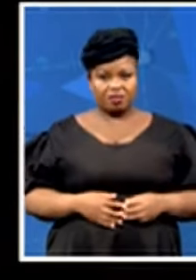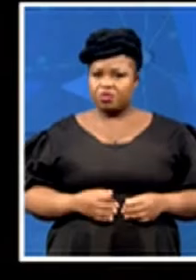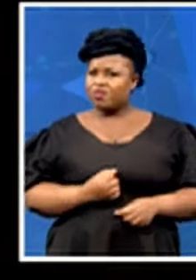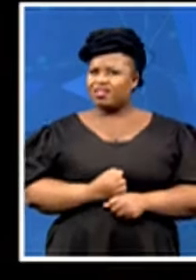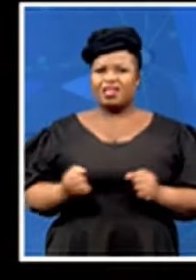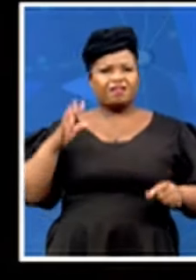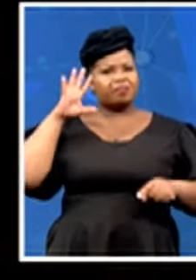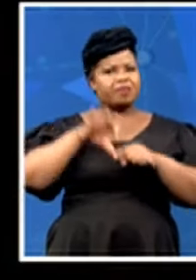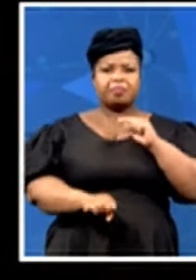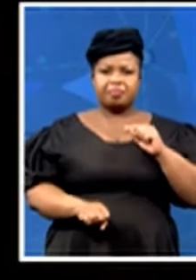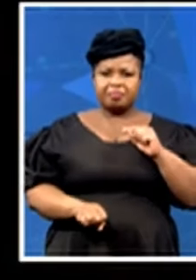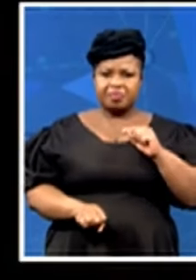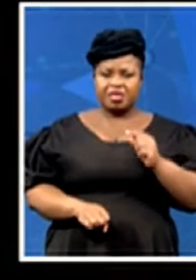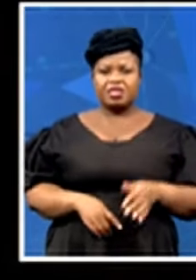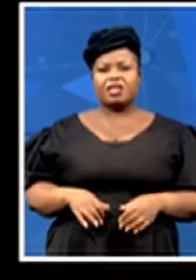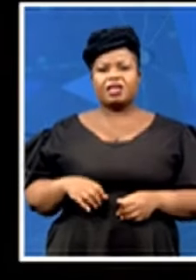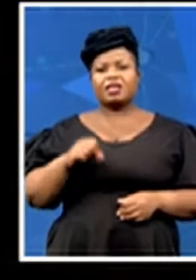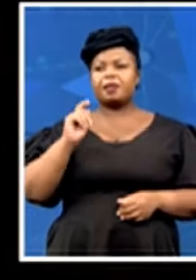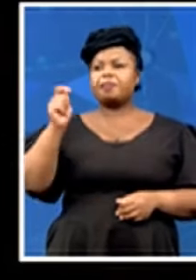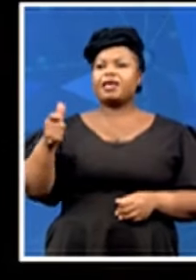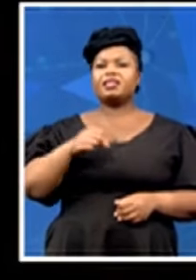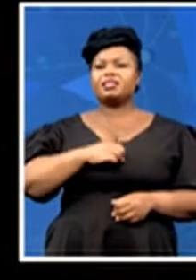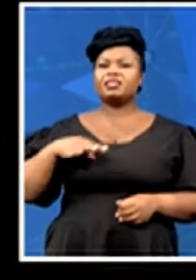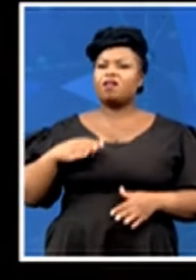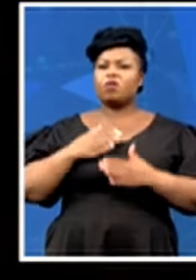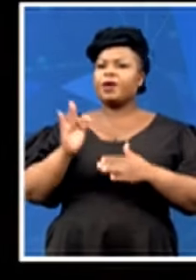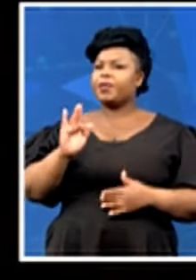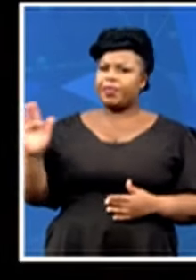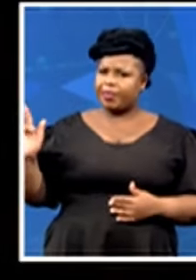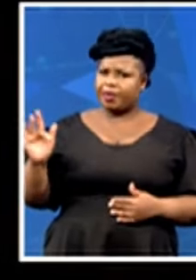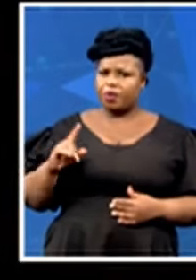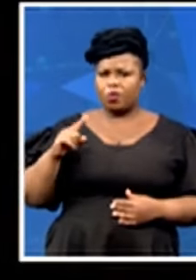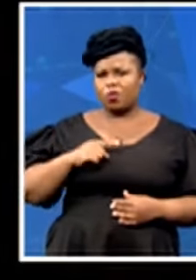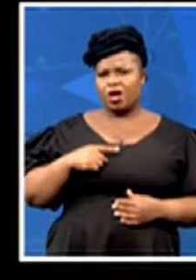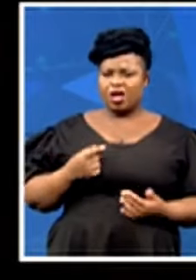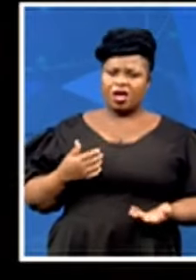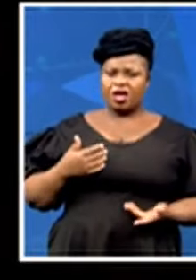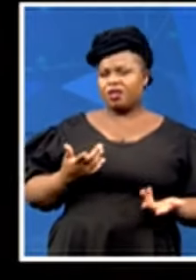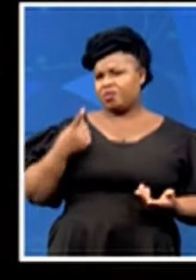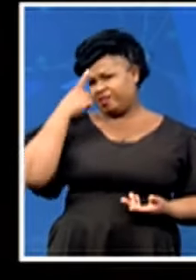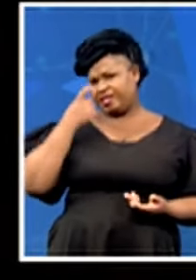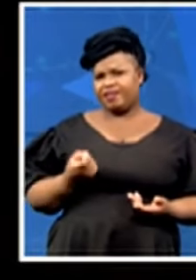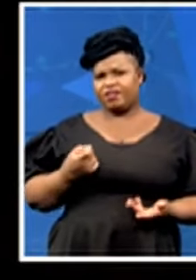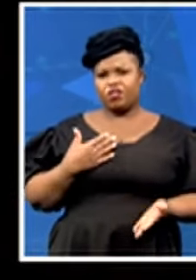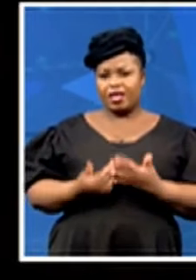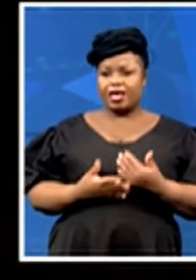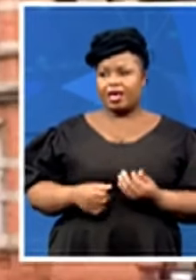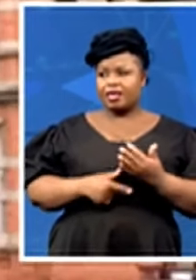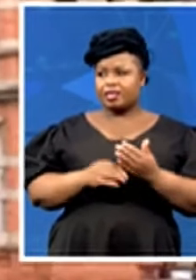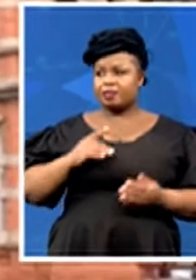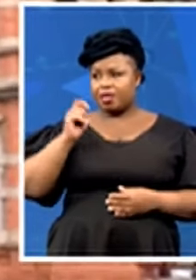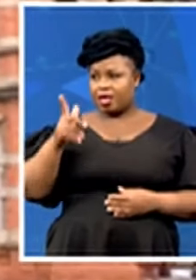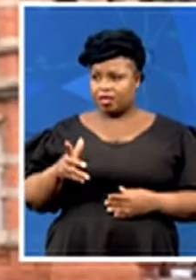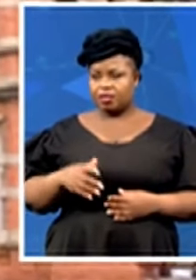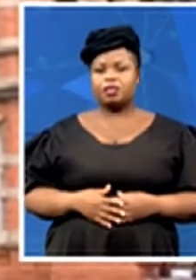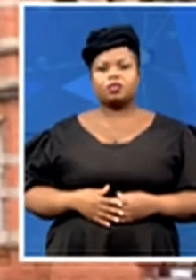employee. Because we do believe that indeed each and every cent of taxpayers' money must go towards service delivery.